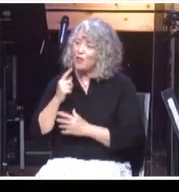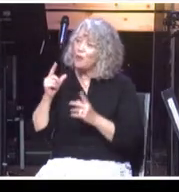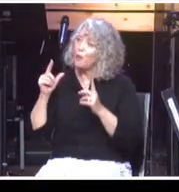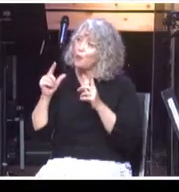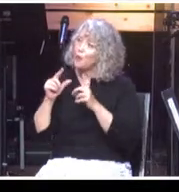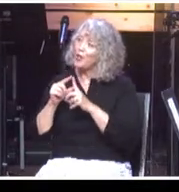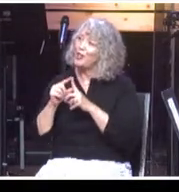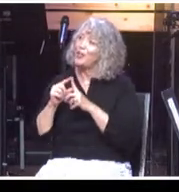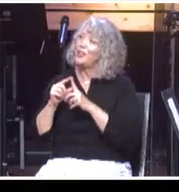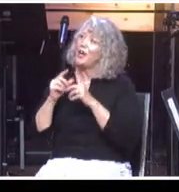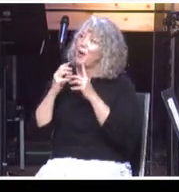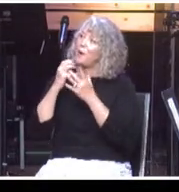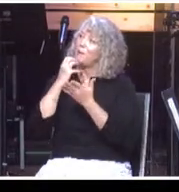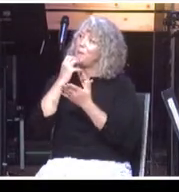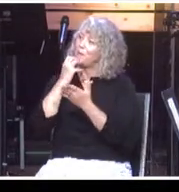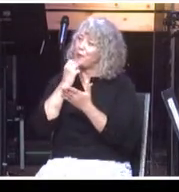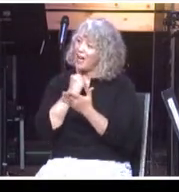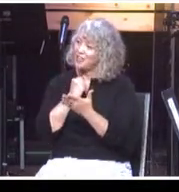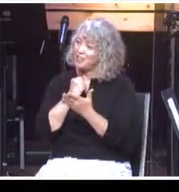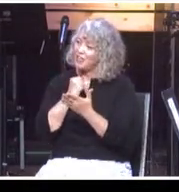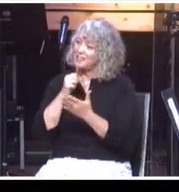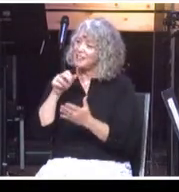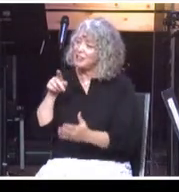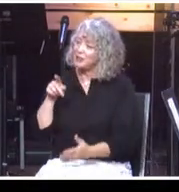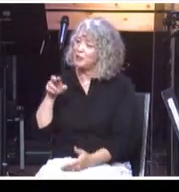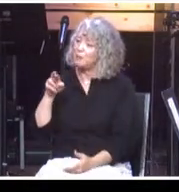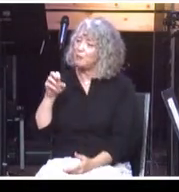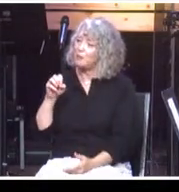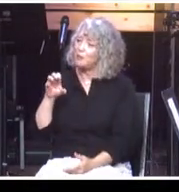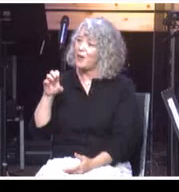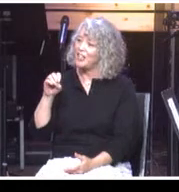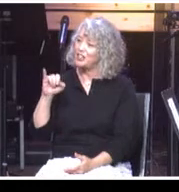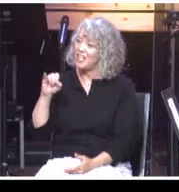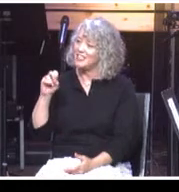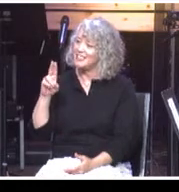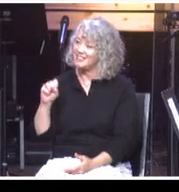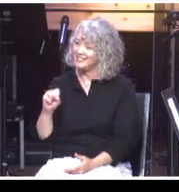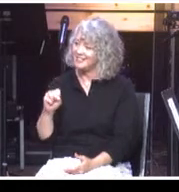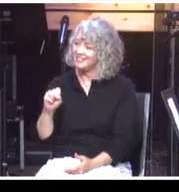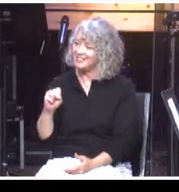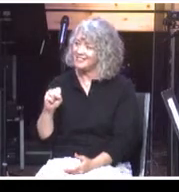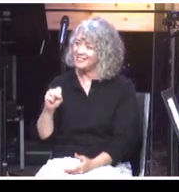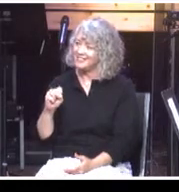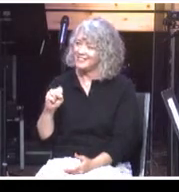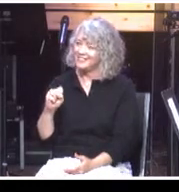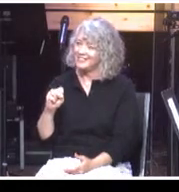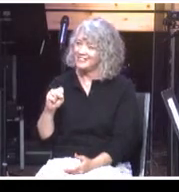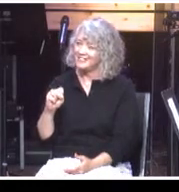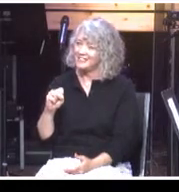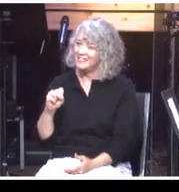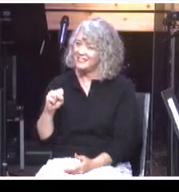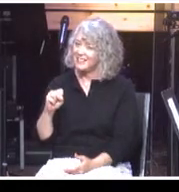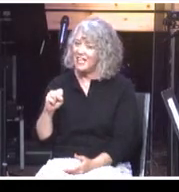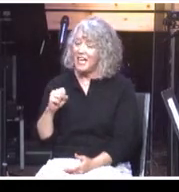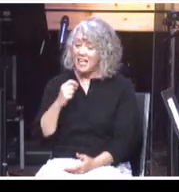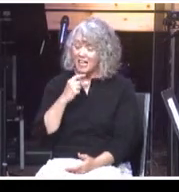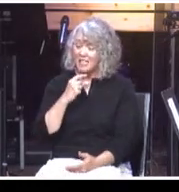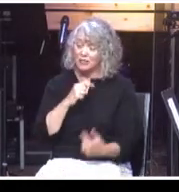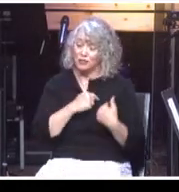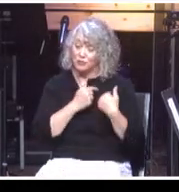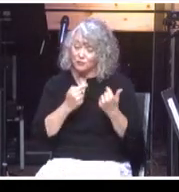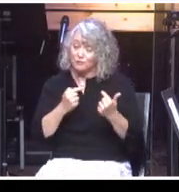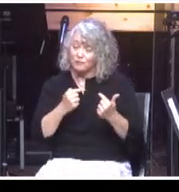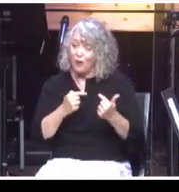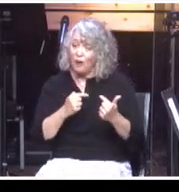Precious. And that little word marks a change of scale for us. From the large scale he's been talking